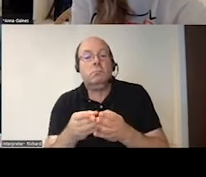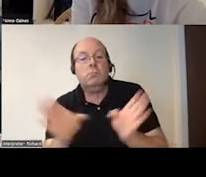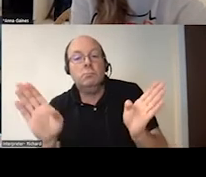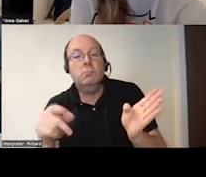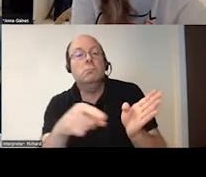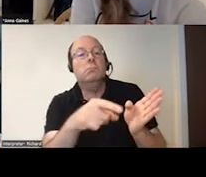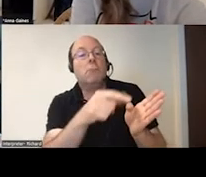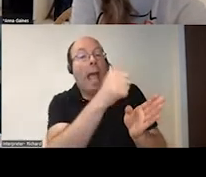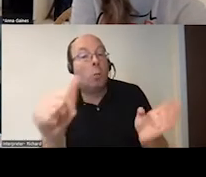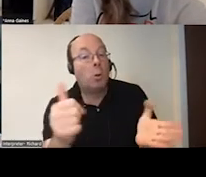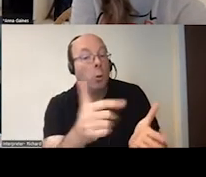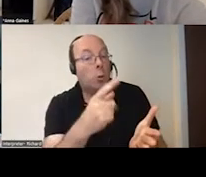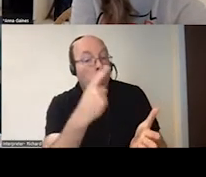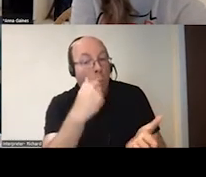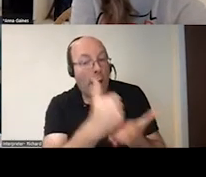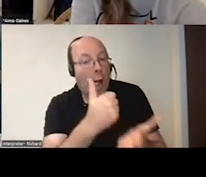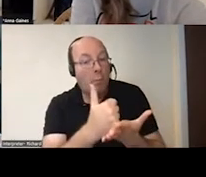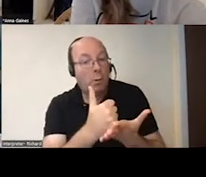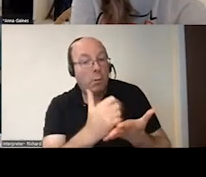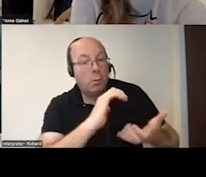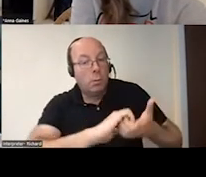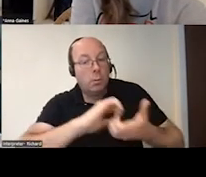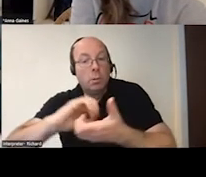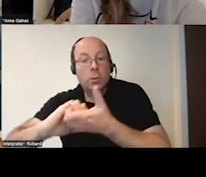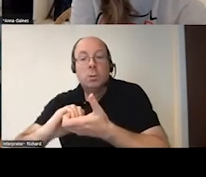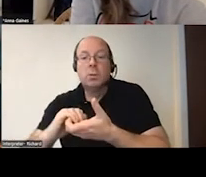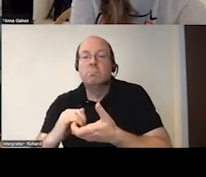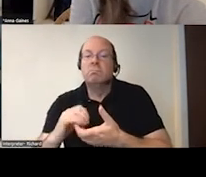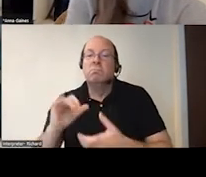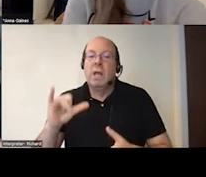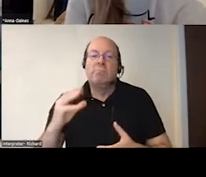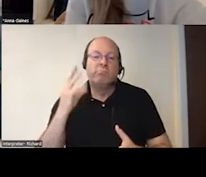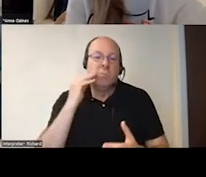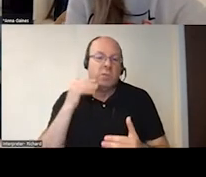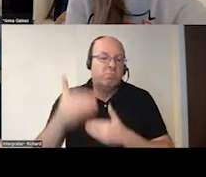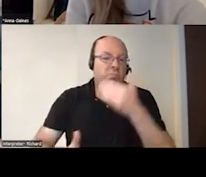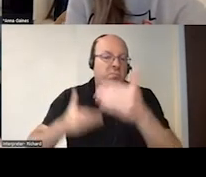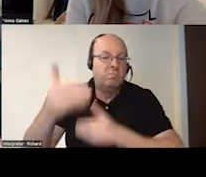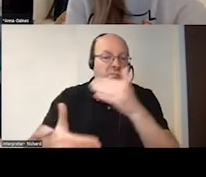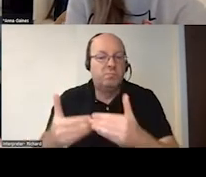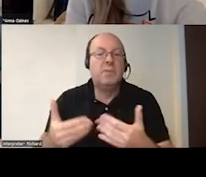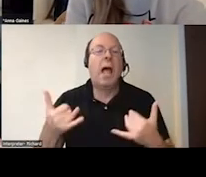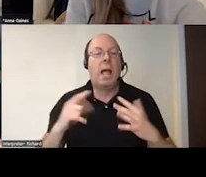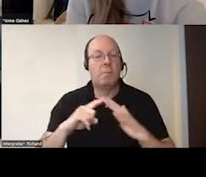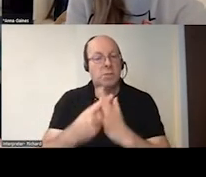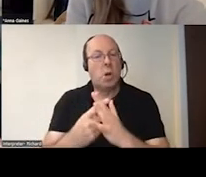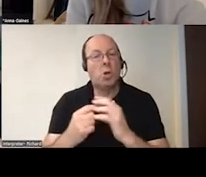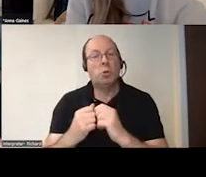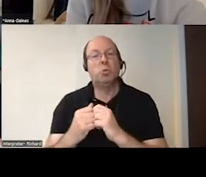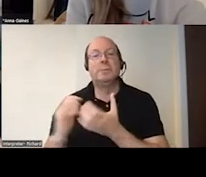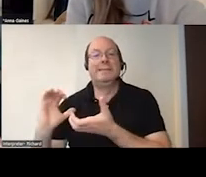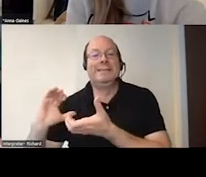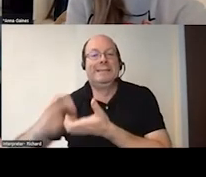who's willing to help. So it's just been a bit of a journey, but yeah, I definitely have started to build that community, but I realize